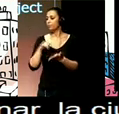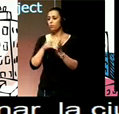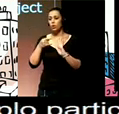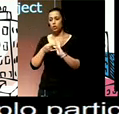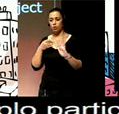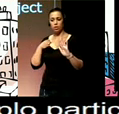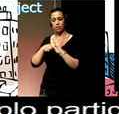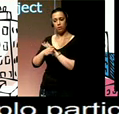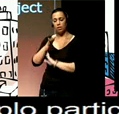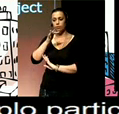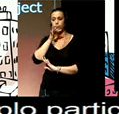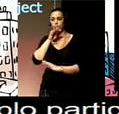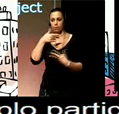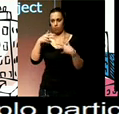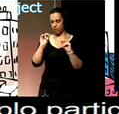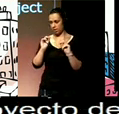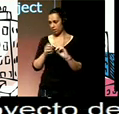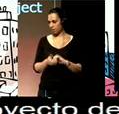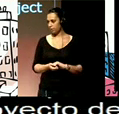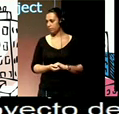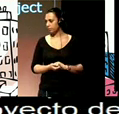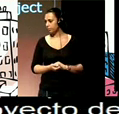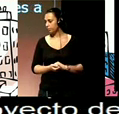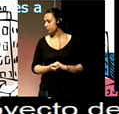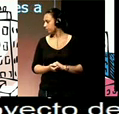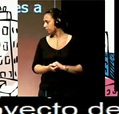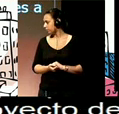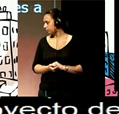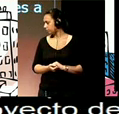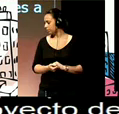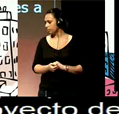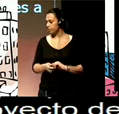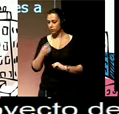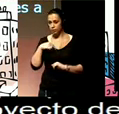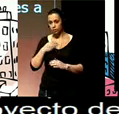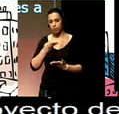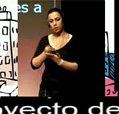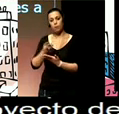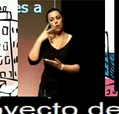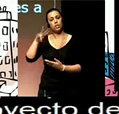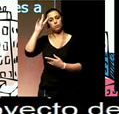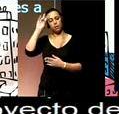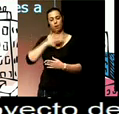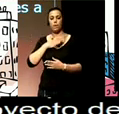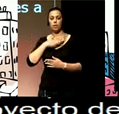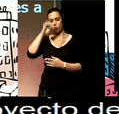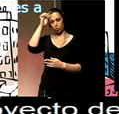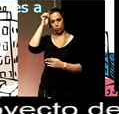vision, offering an integrated heritage experience. Thank you. Thank you.